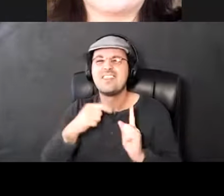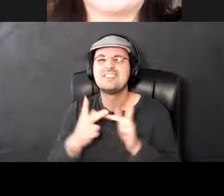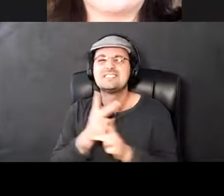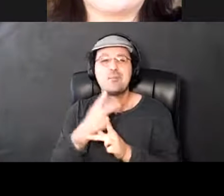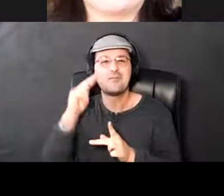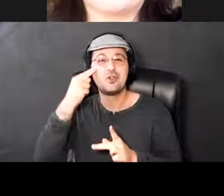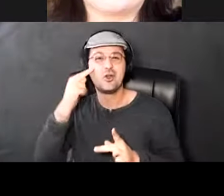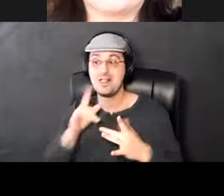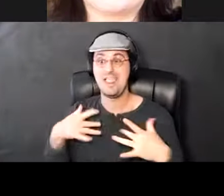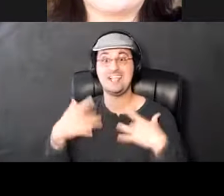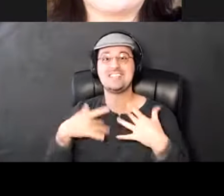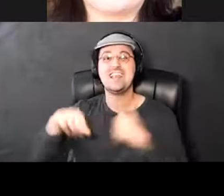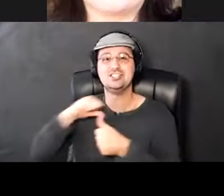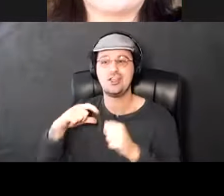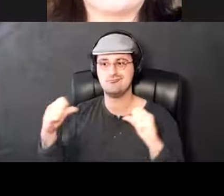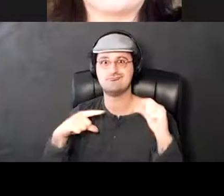exciting each other when they connect to each other.